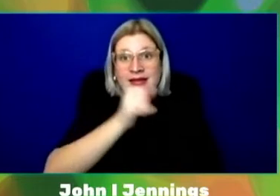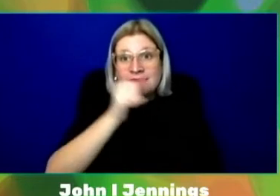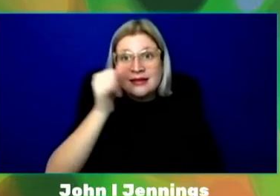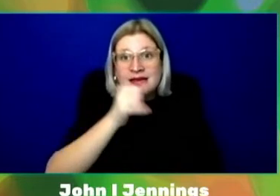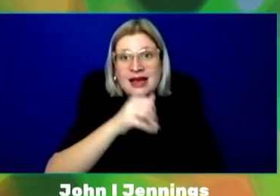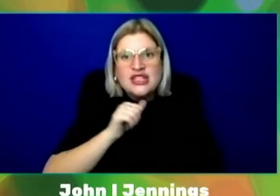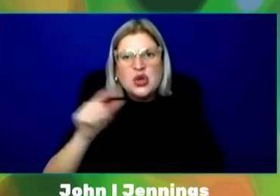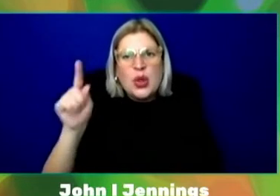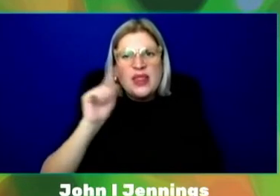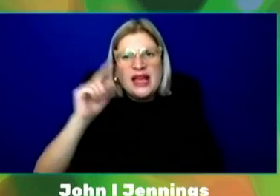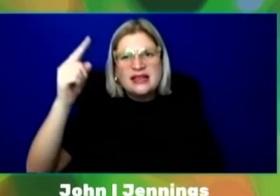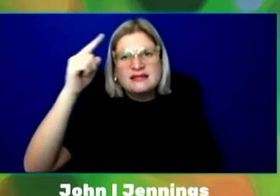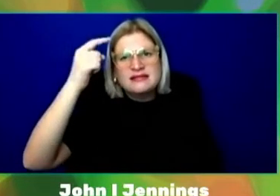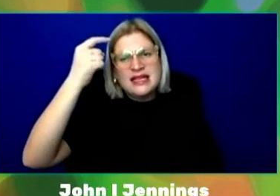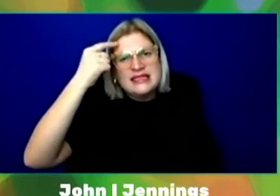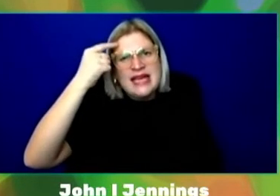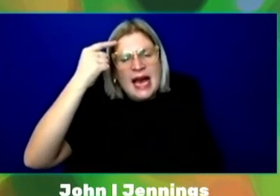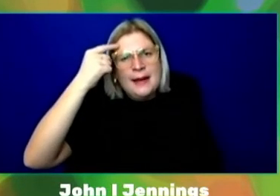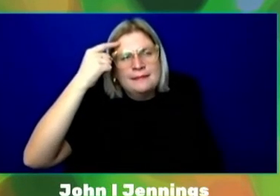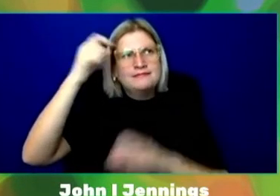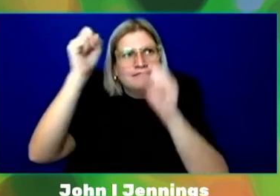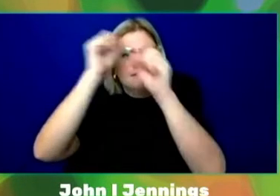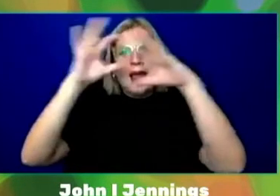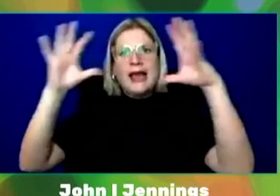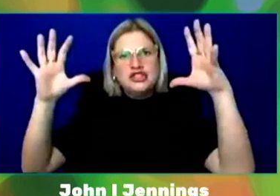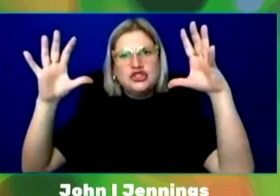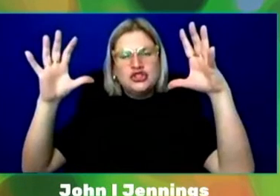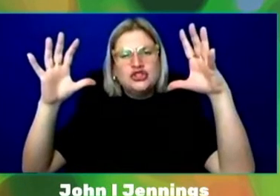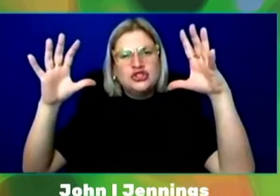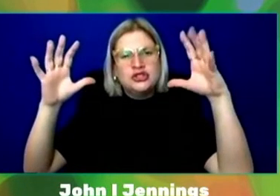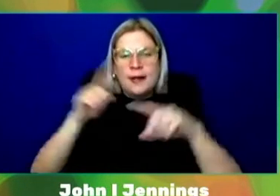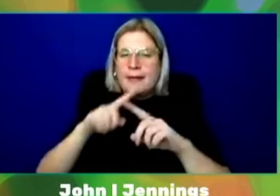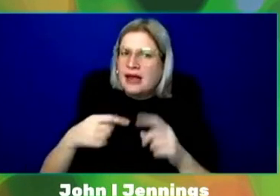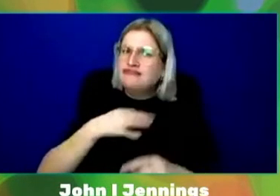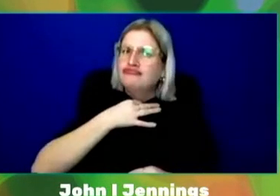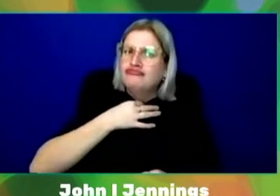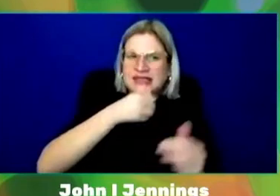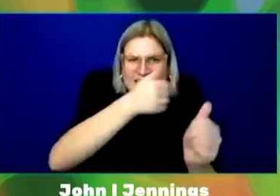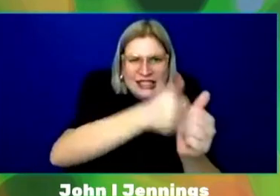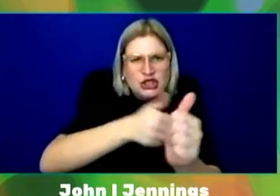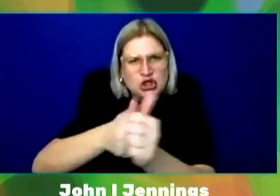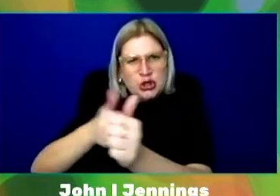what a time milestone will be, but I'm wondering what you, each of you, I would love to hear,